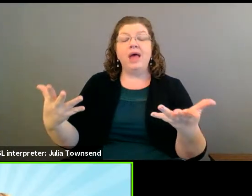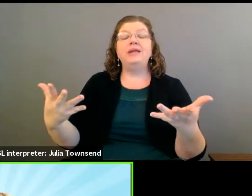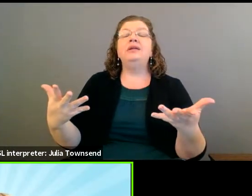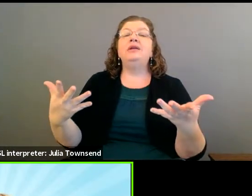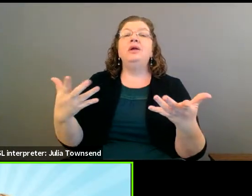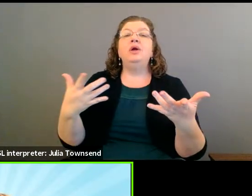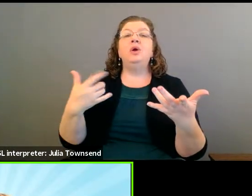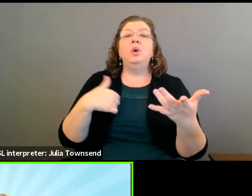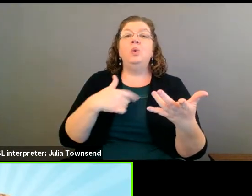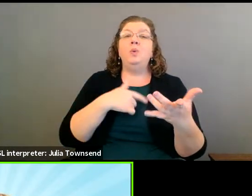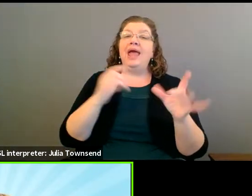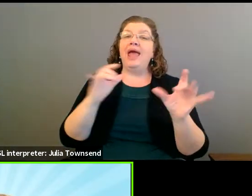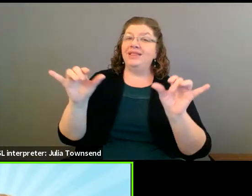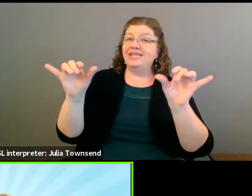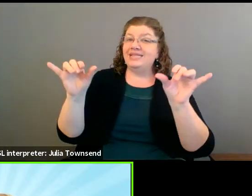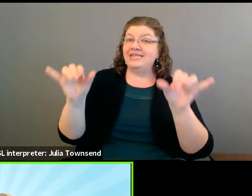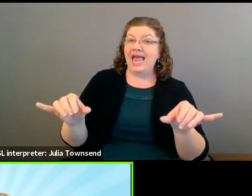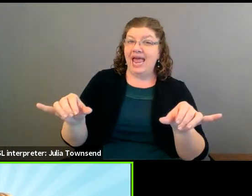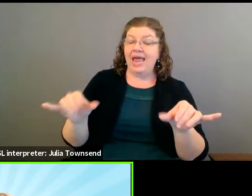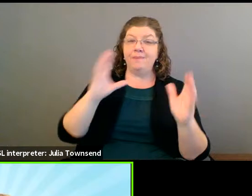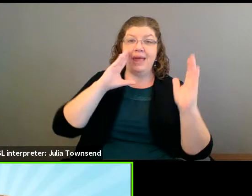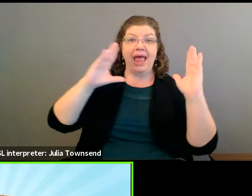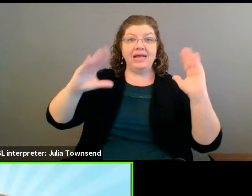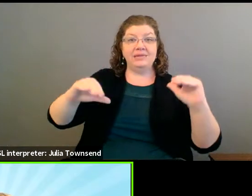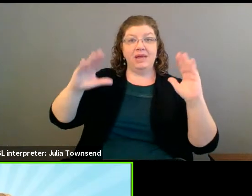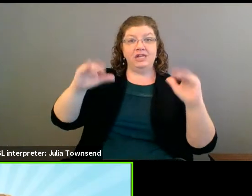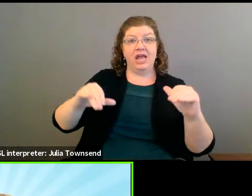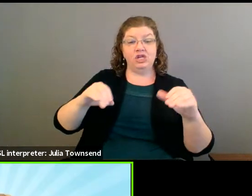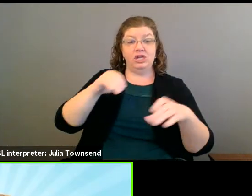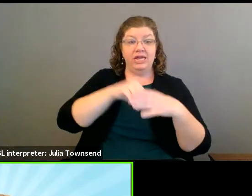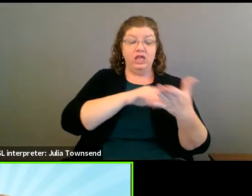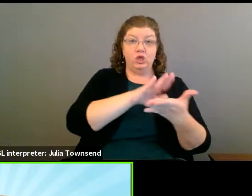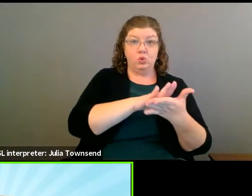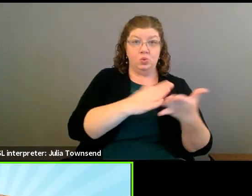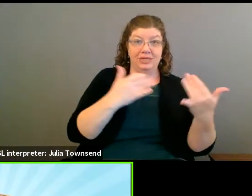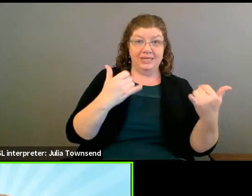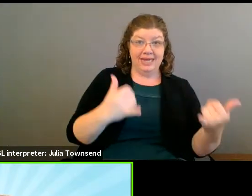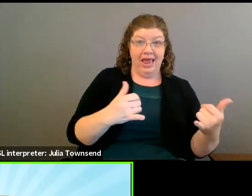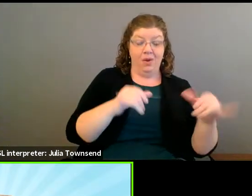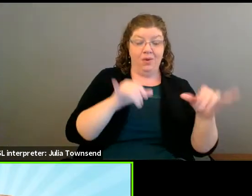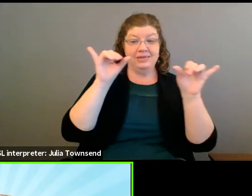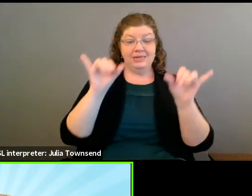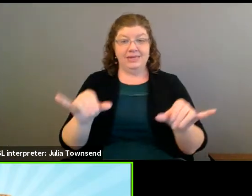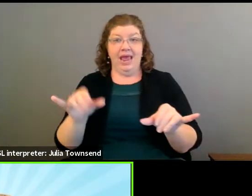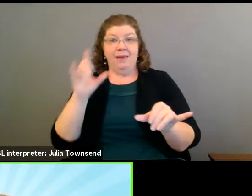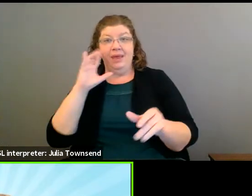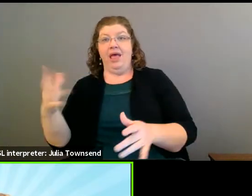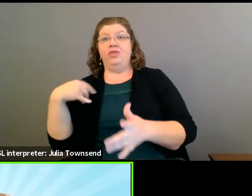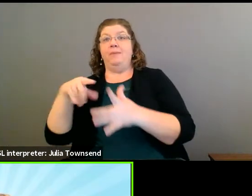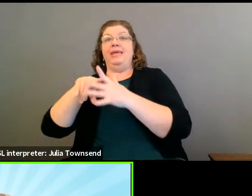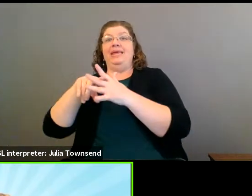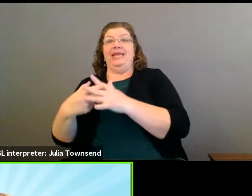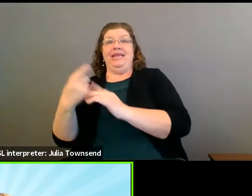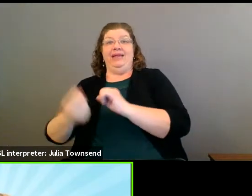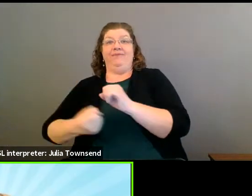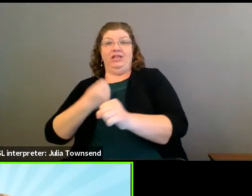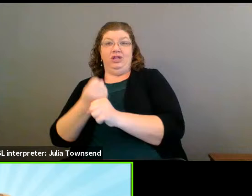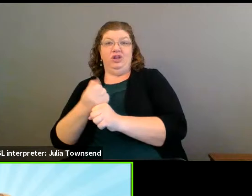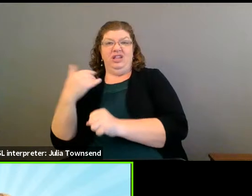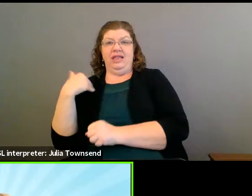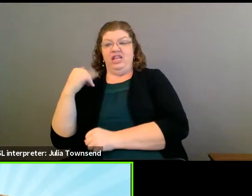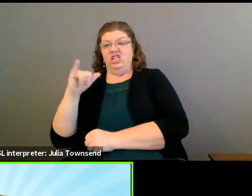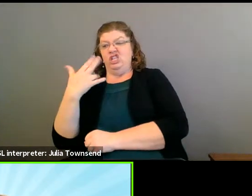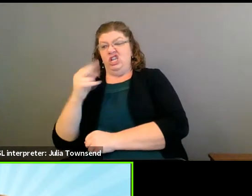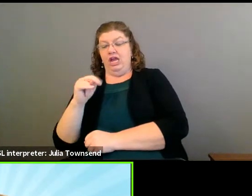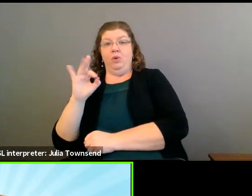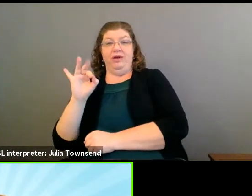we have the same expectations in schools now that we did at the beginning of the year in January and